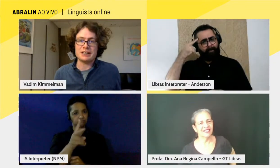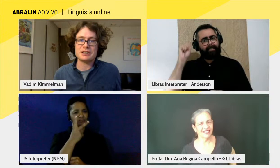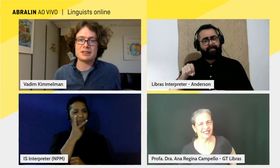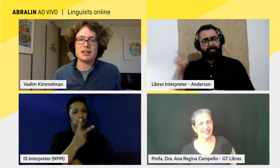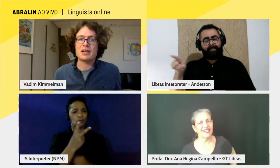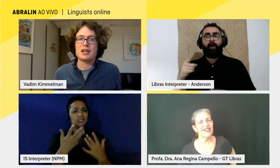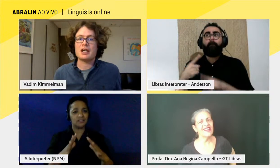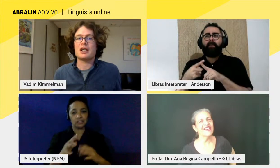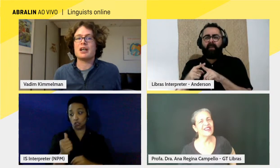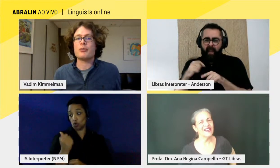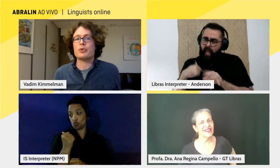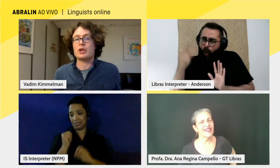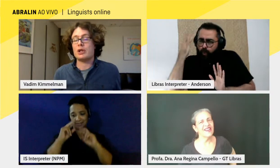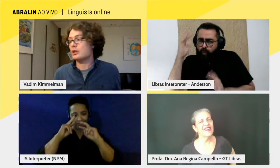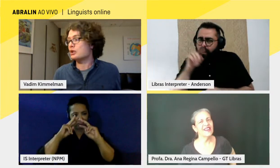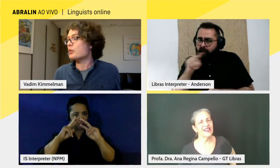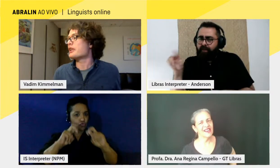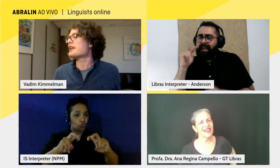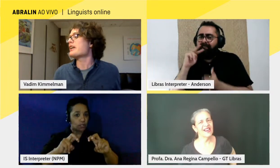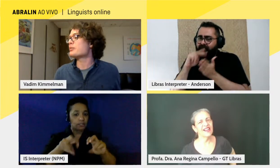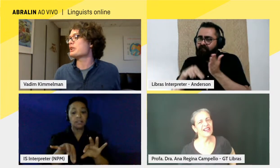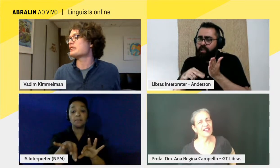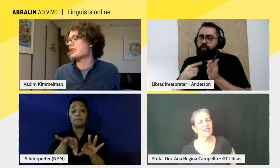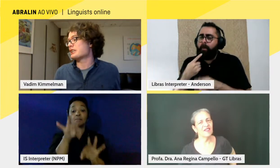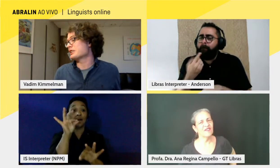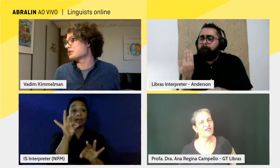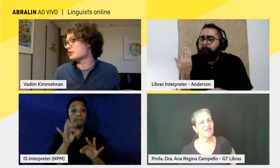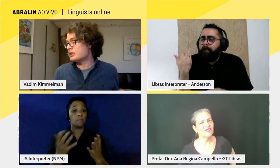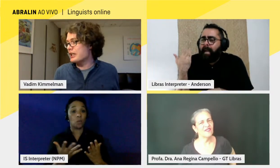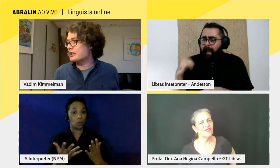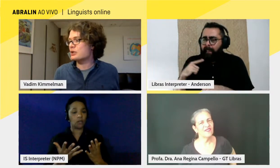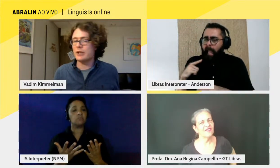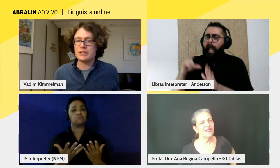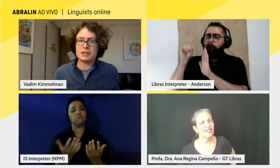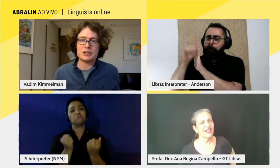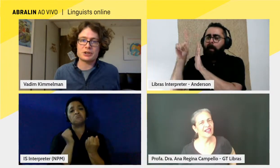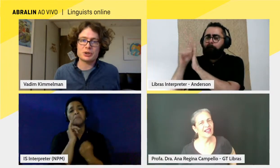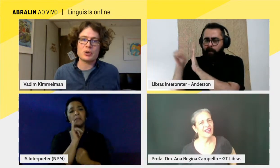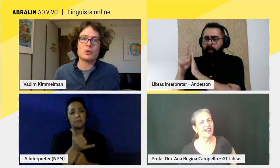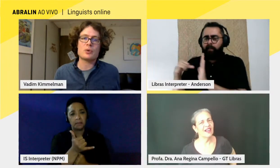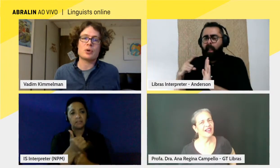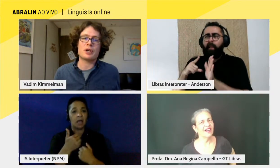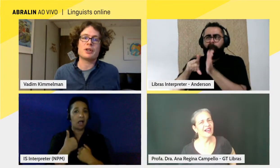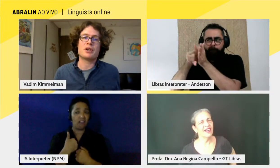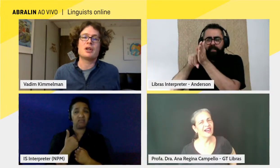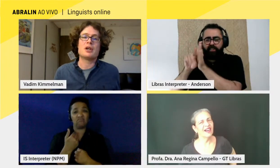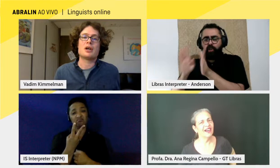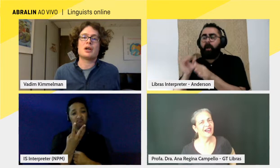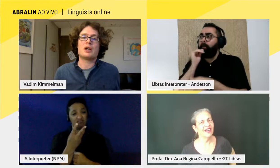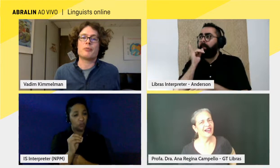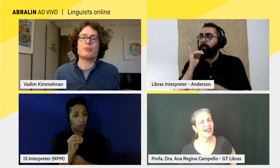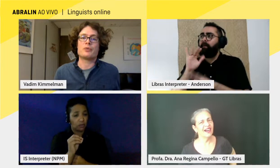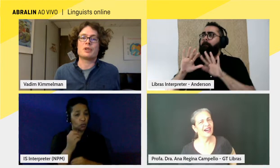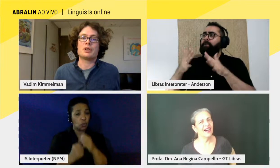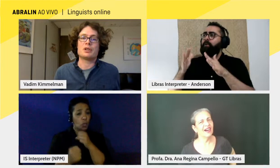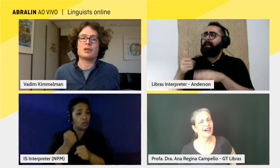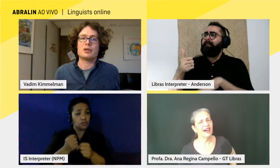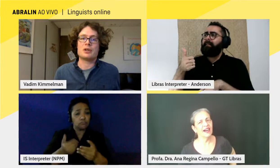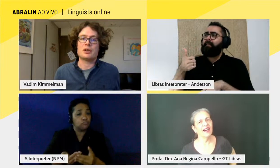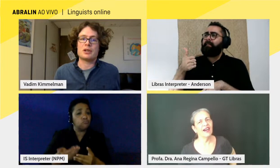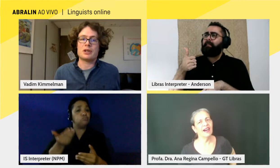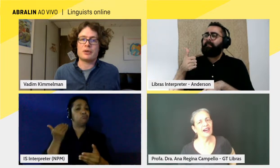recent studies. So there have been studies 10, 20 years ago on